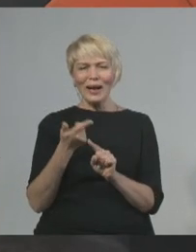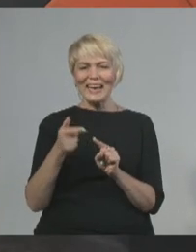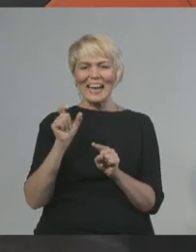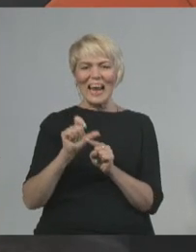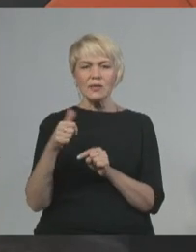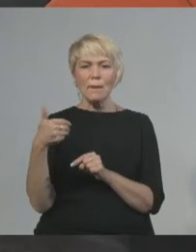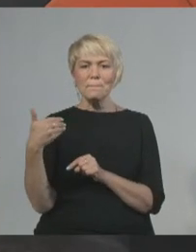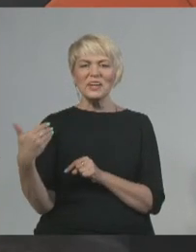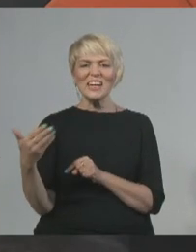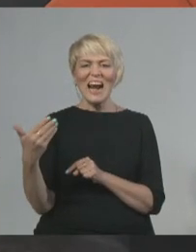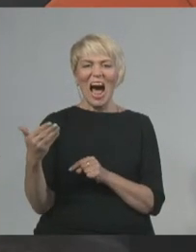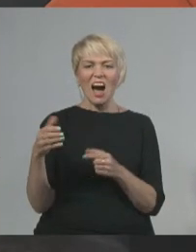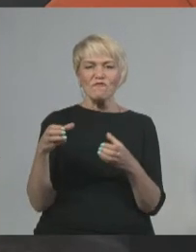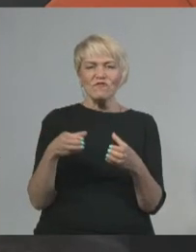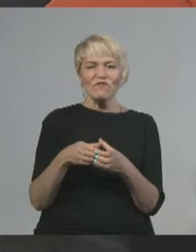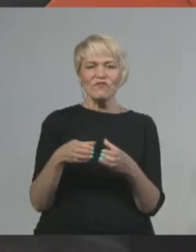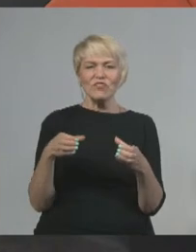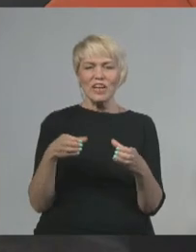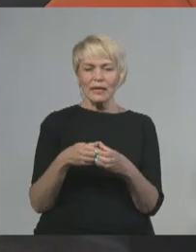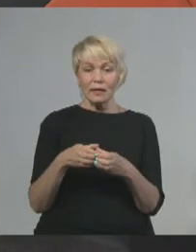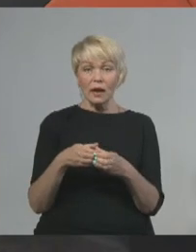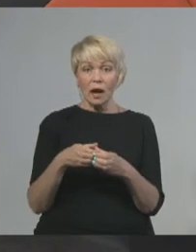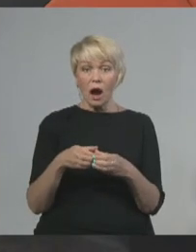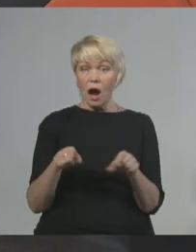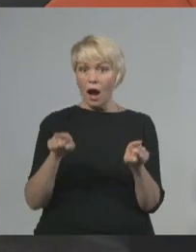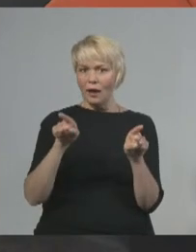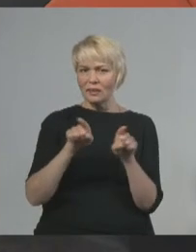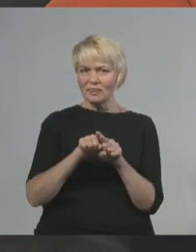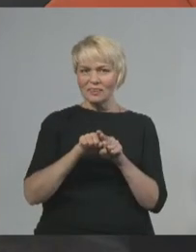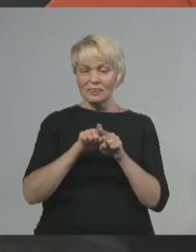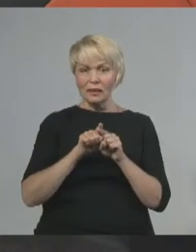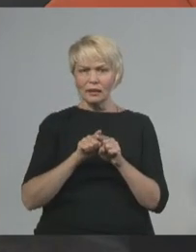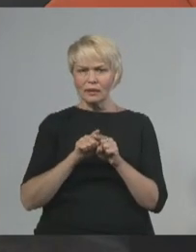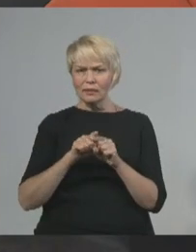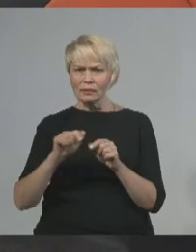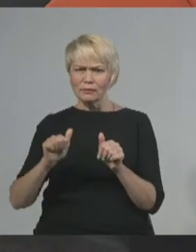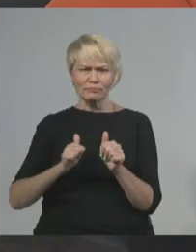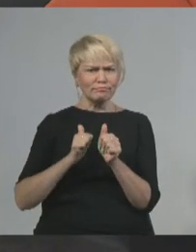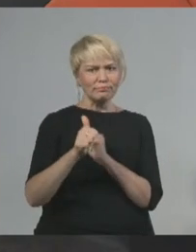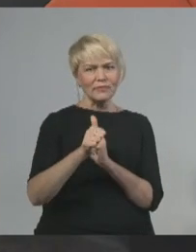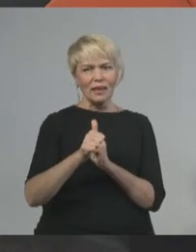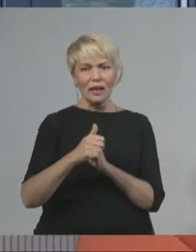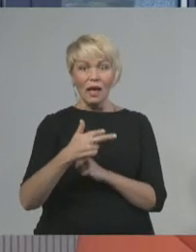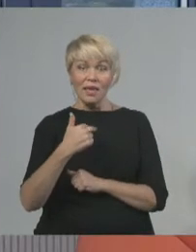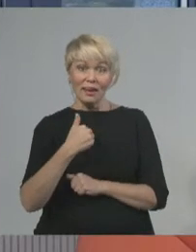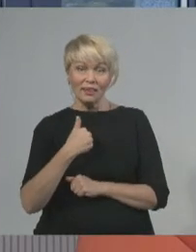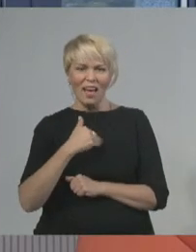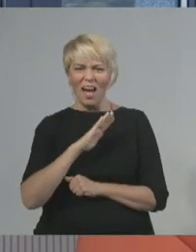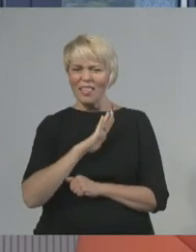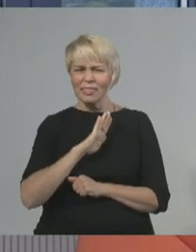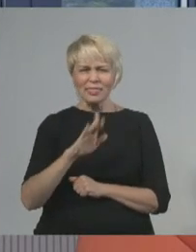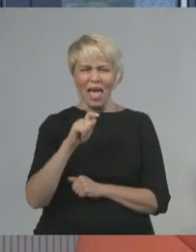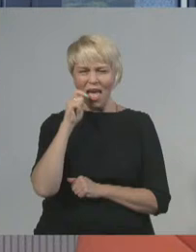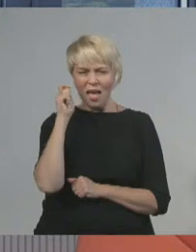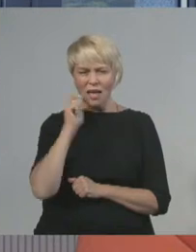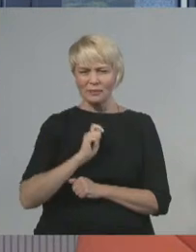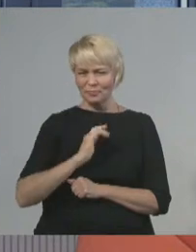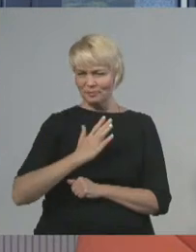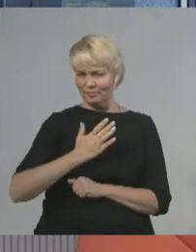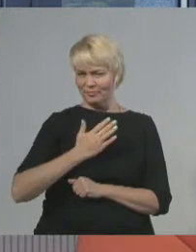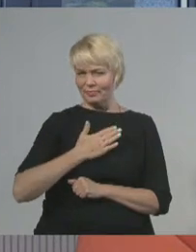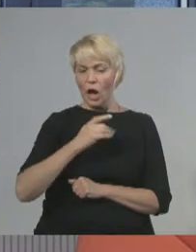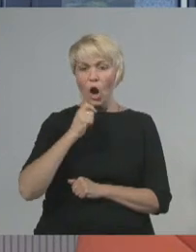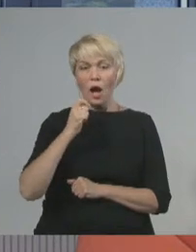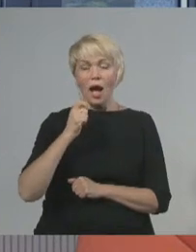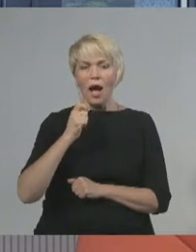well outsiders obviously like myself somebody who isn't from this country to maybe try to force